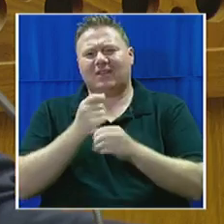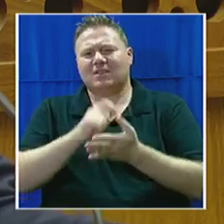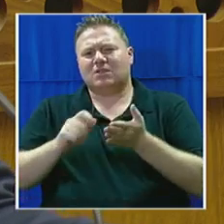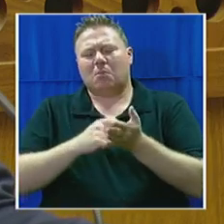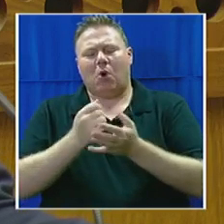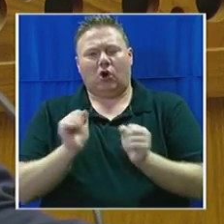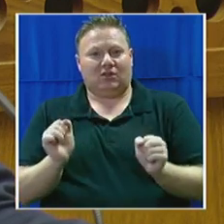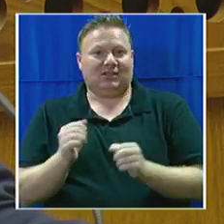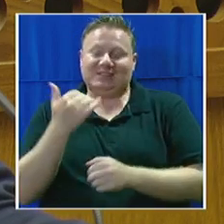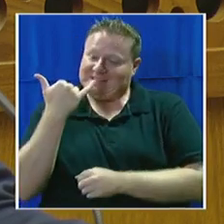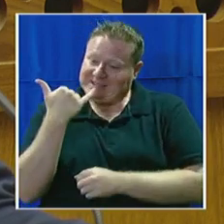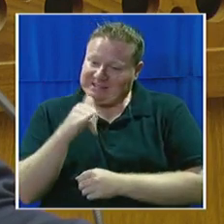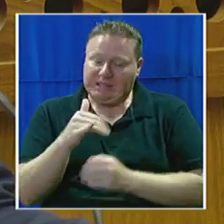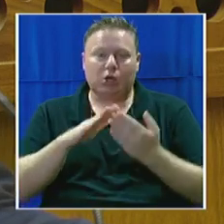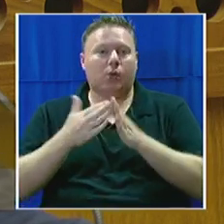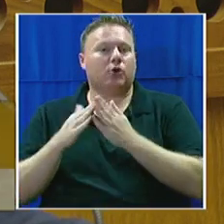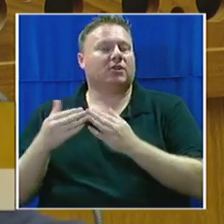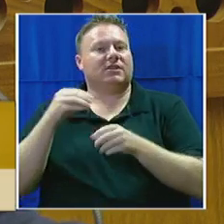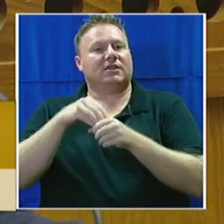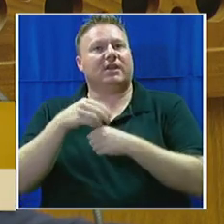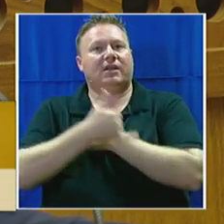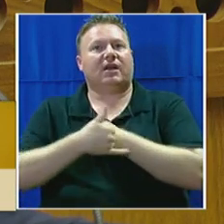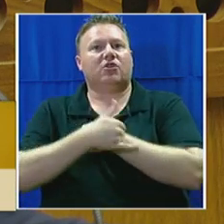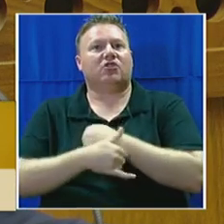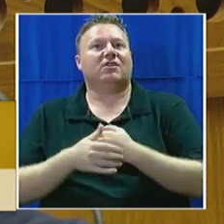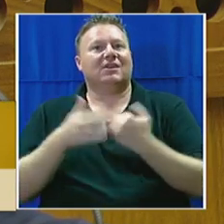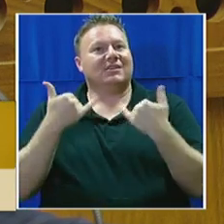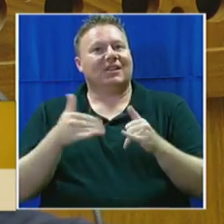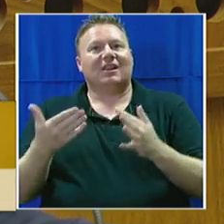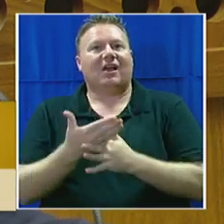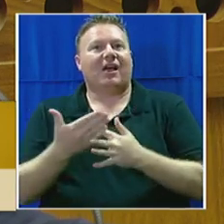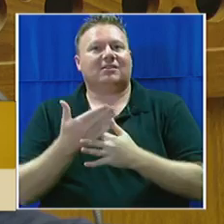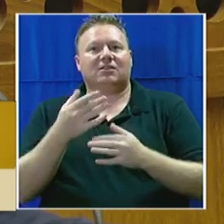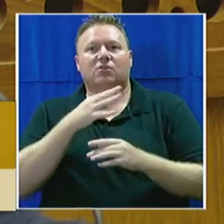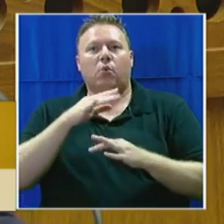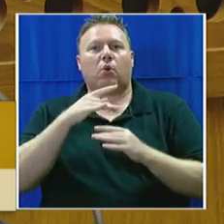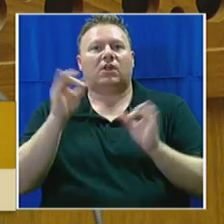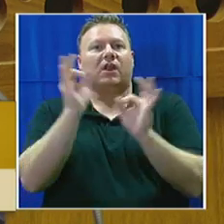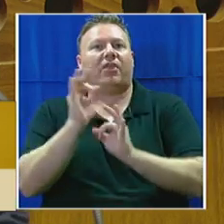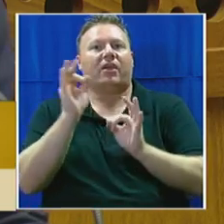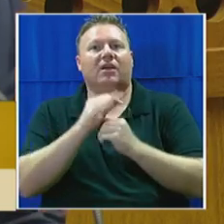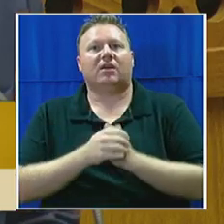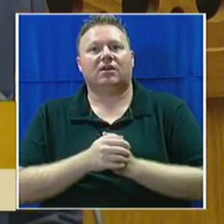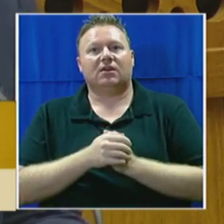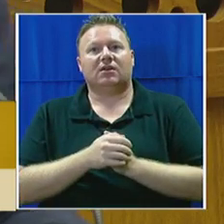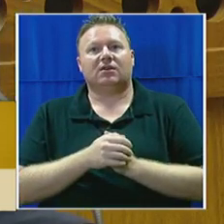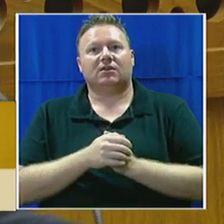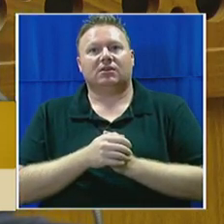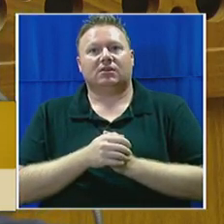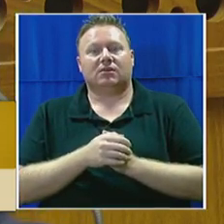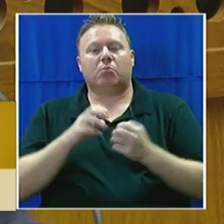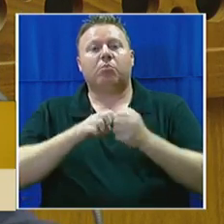there will still be communities in our country that still do not have access to water? But the rot starts at the